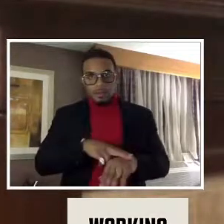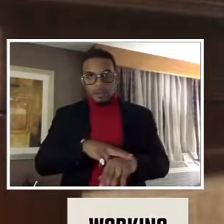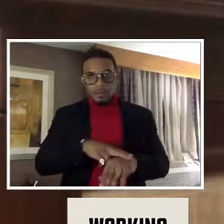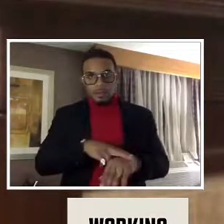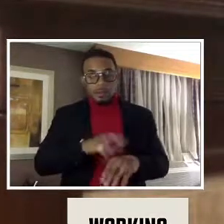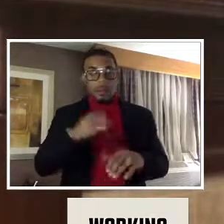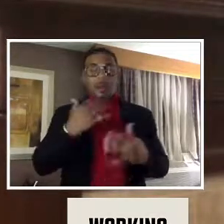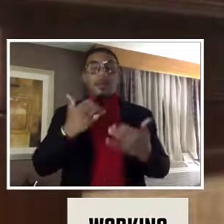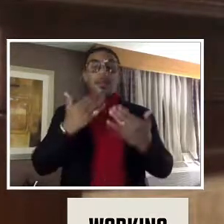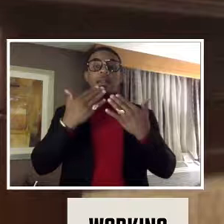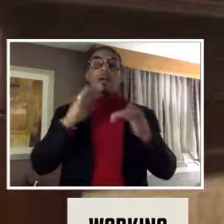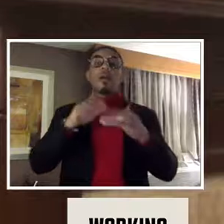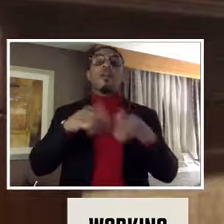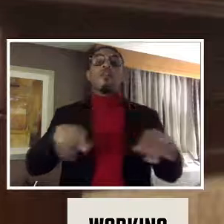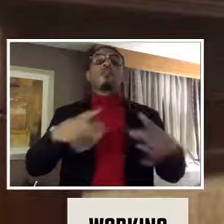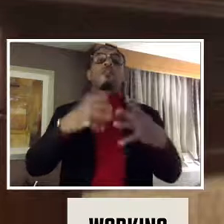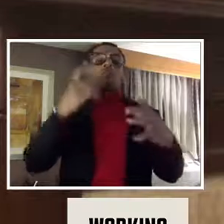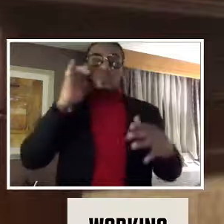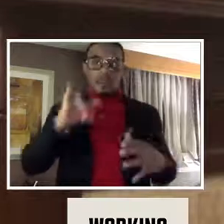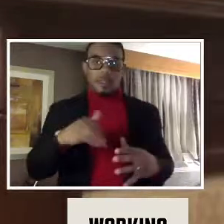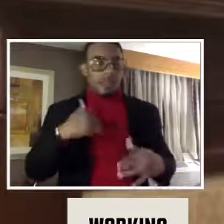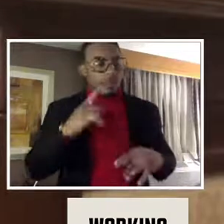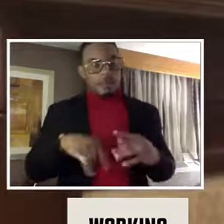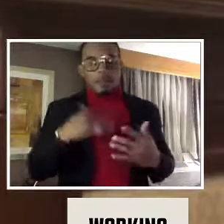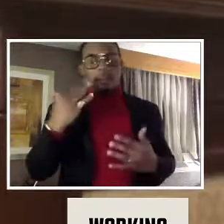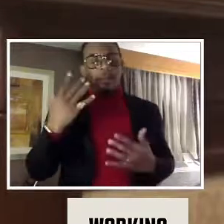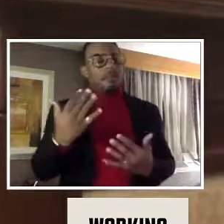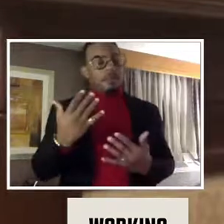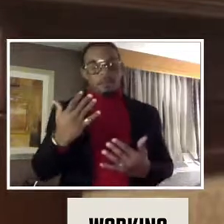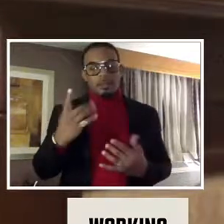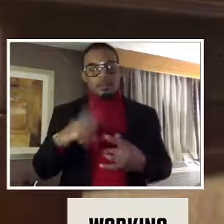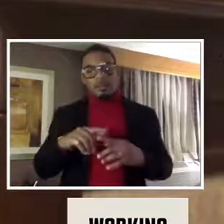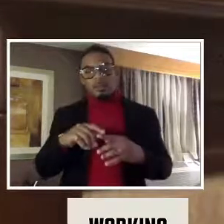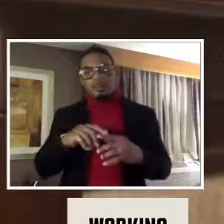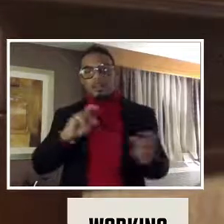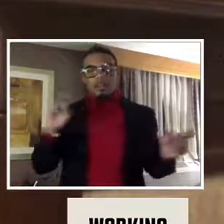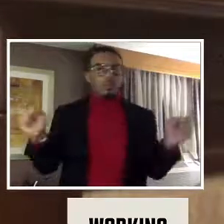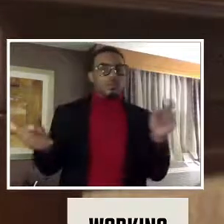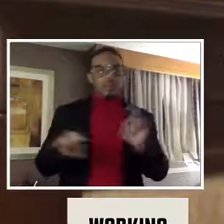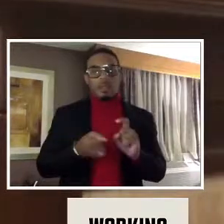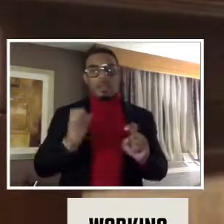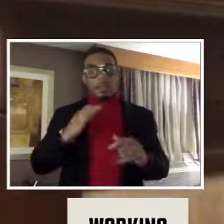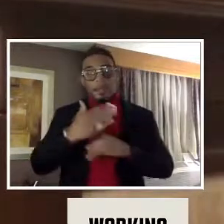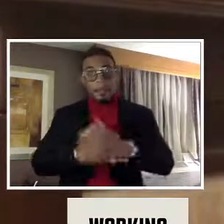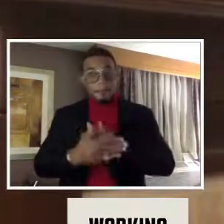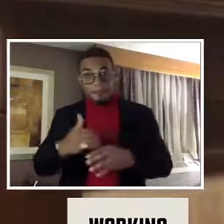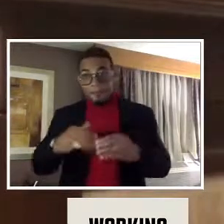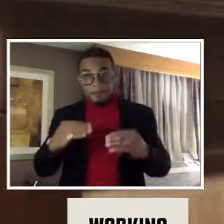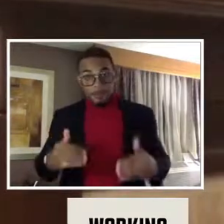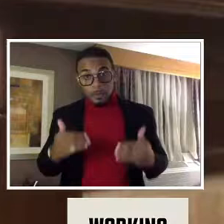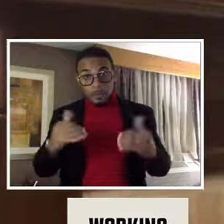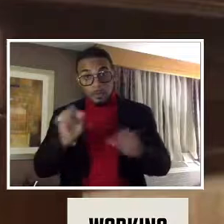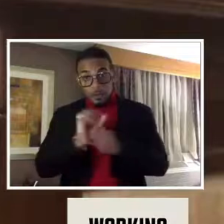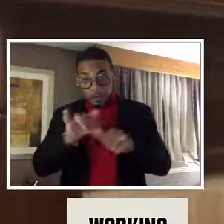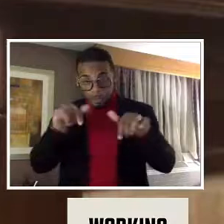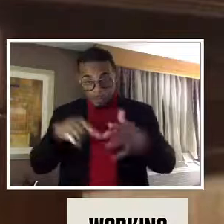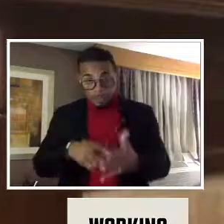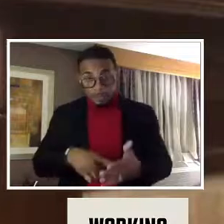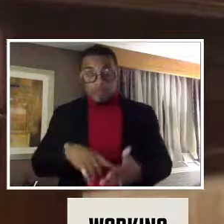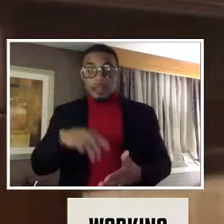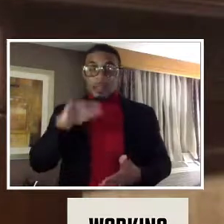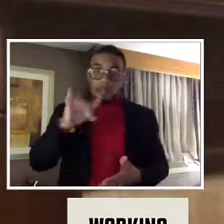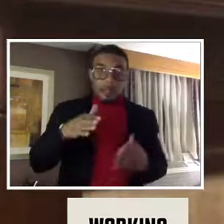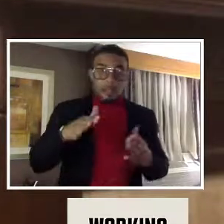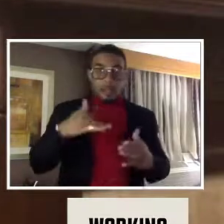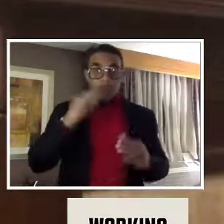And so I just want to thank all of you so much for that. I cannot wait to transform our country with movement work like this. That's